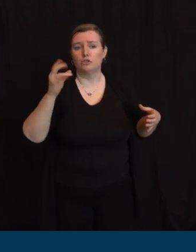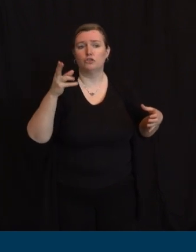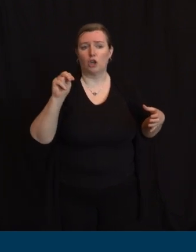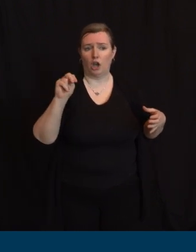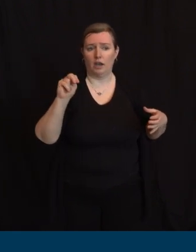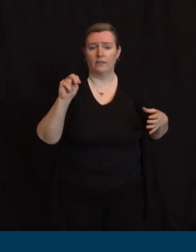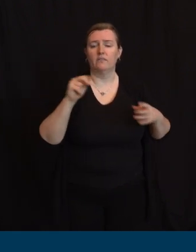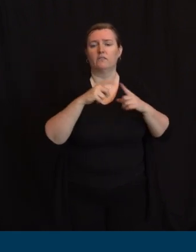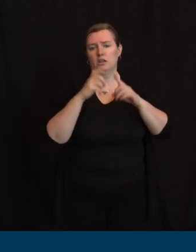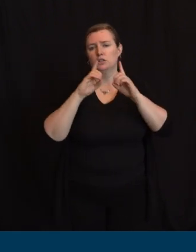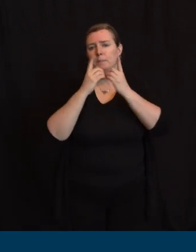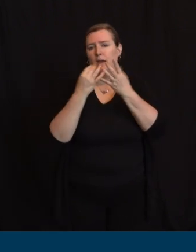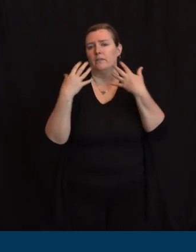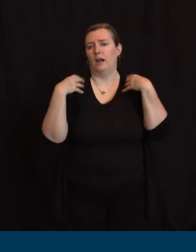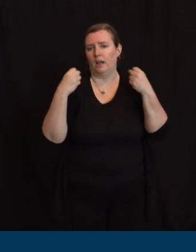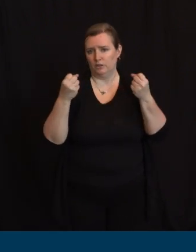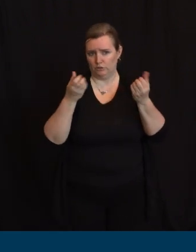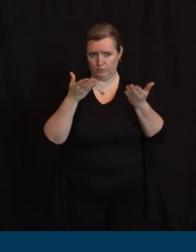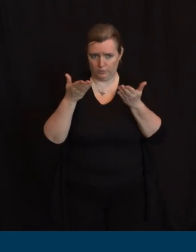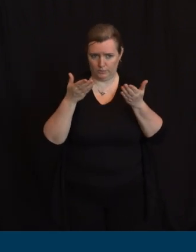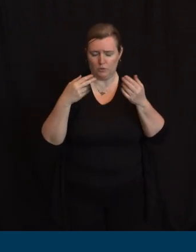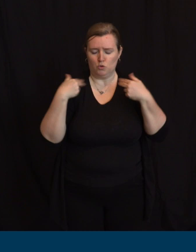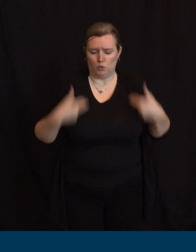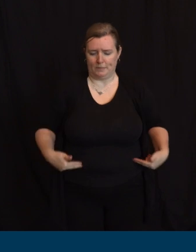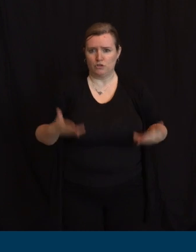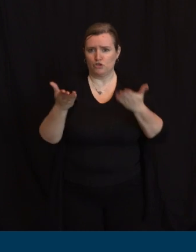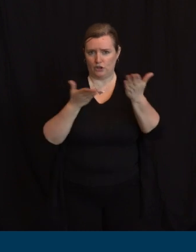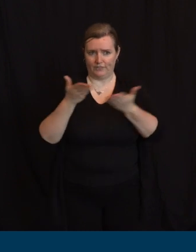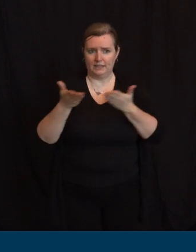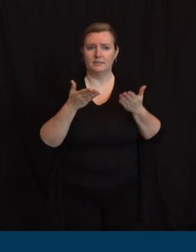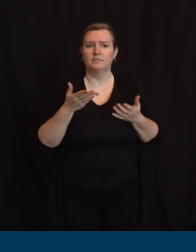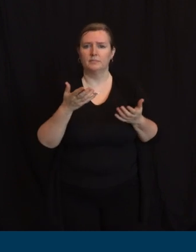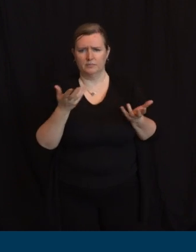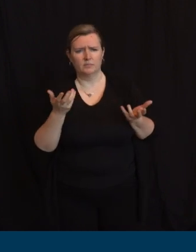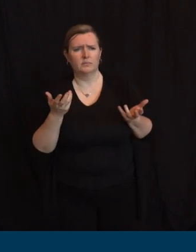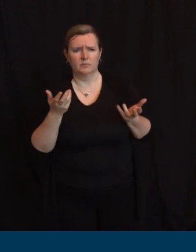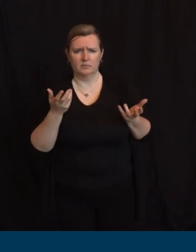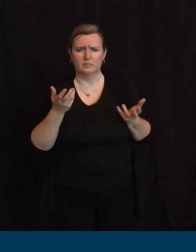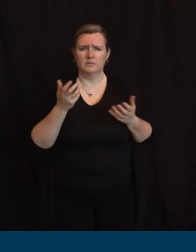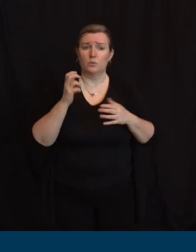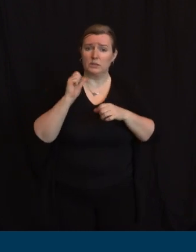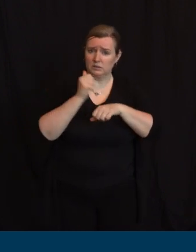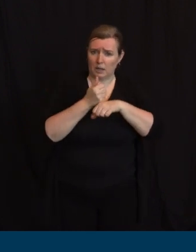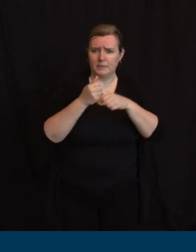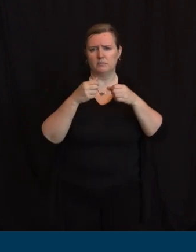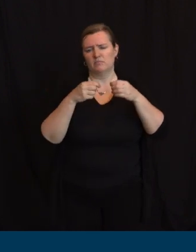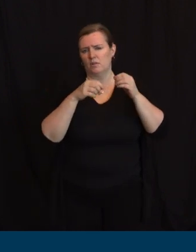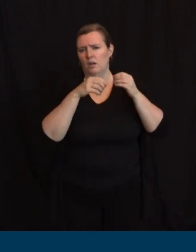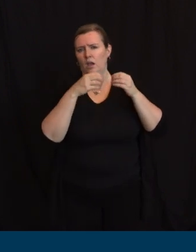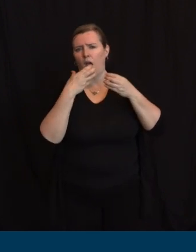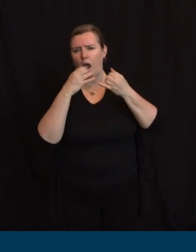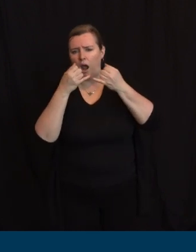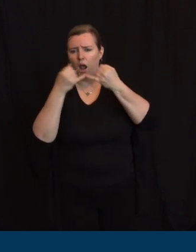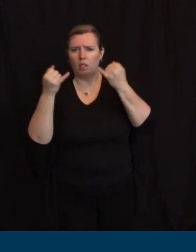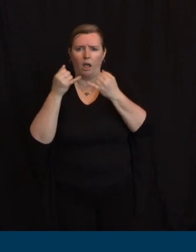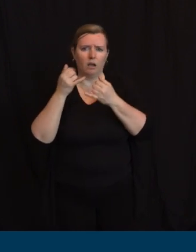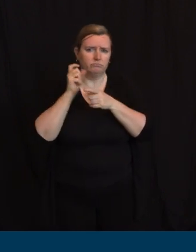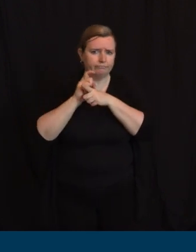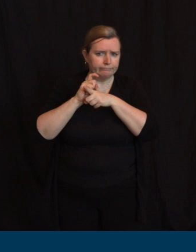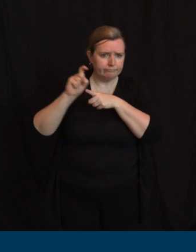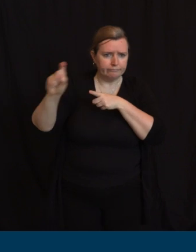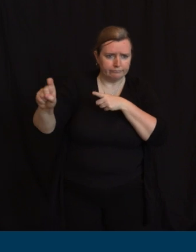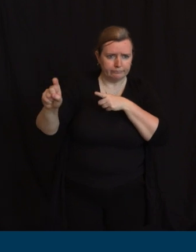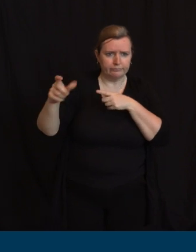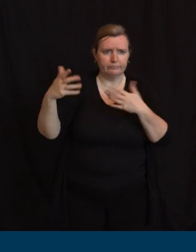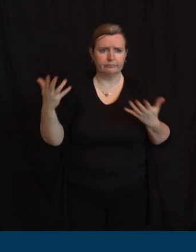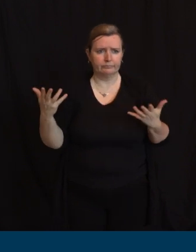And that's why we've stood up hotlines. It's why we've got unusual outreaches as it